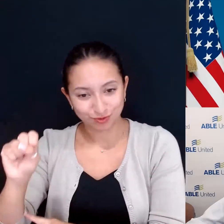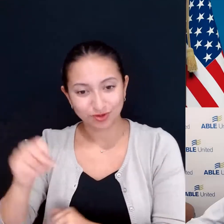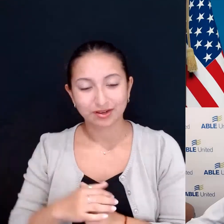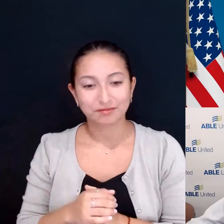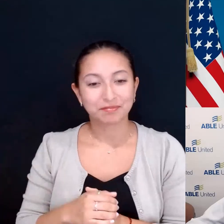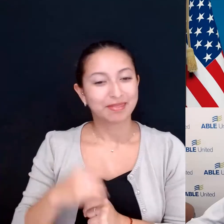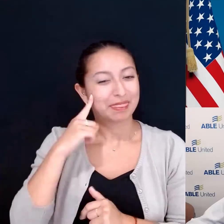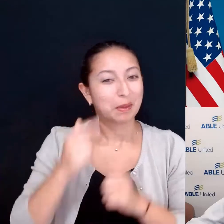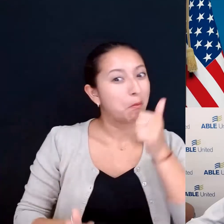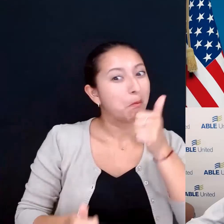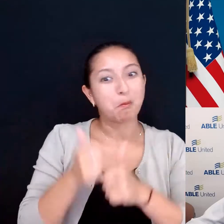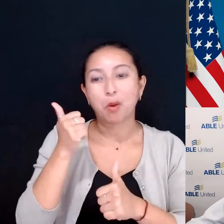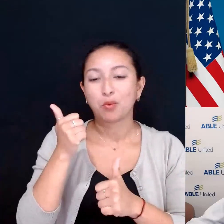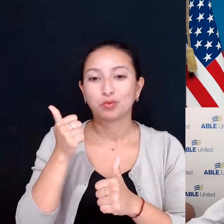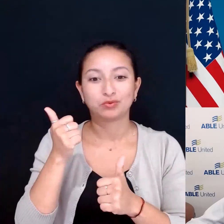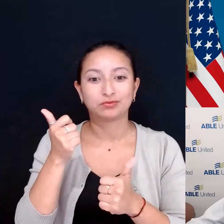and